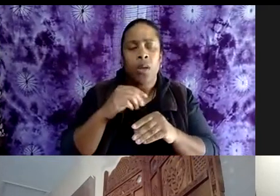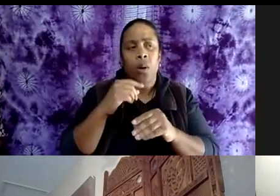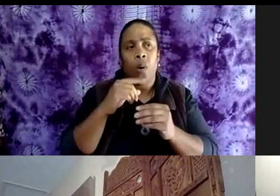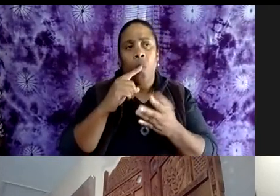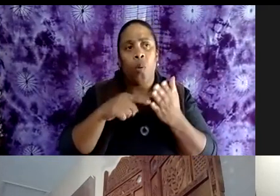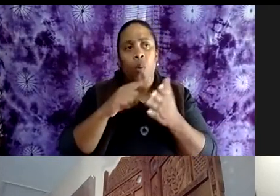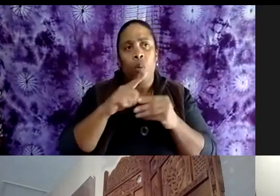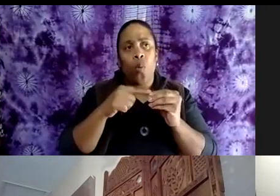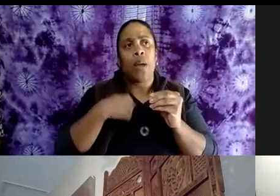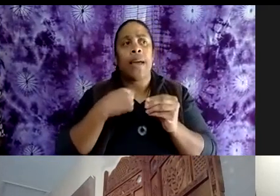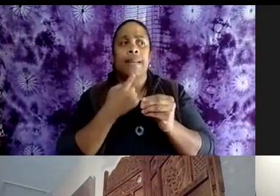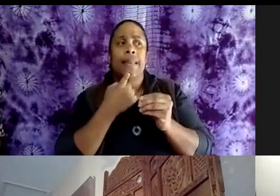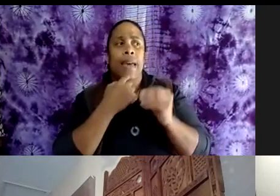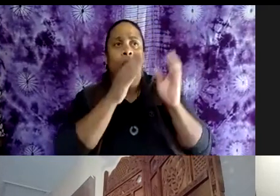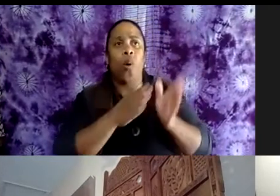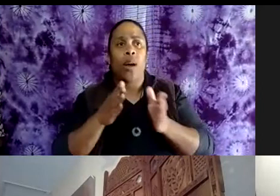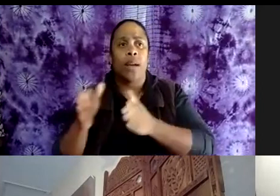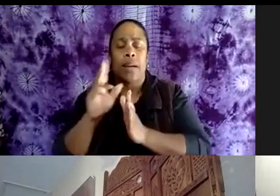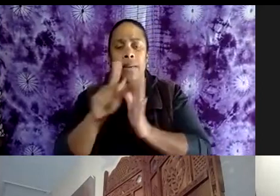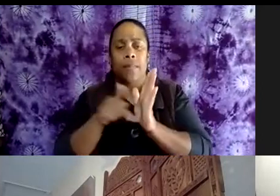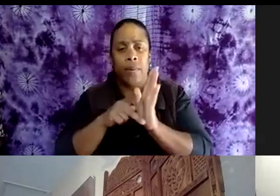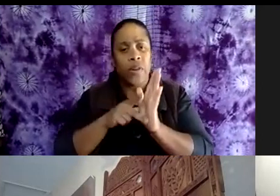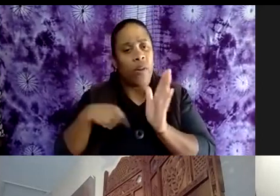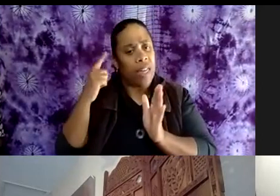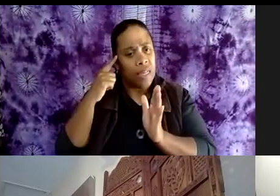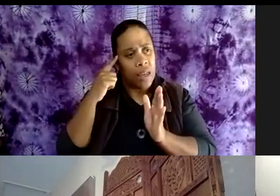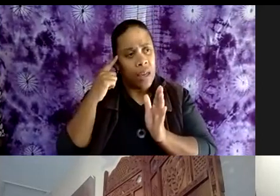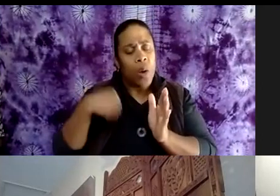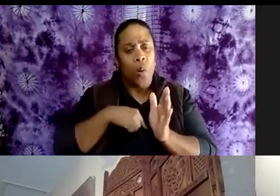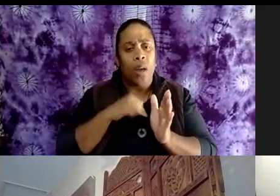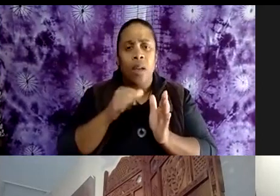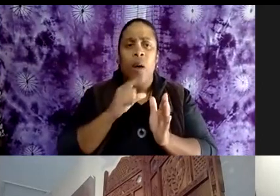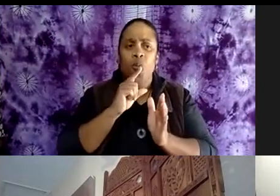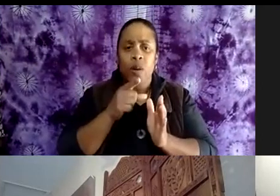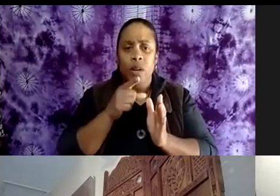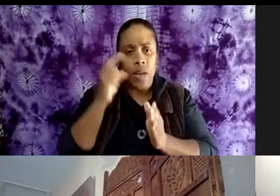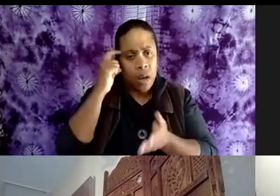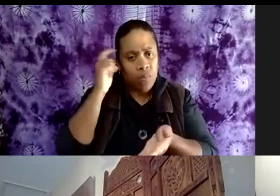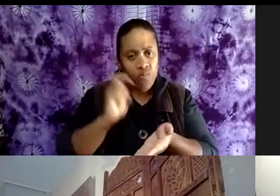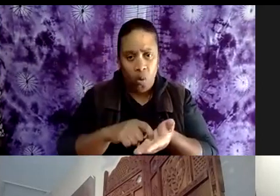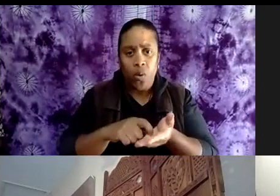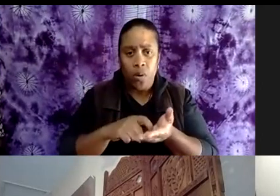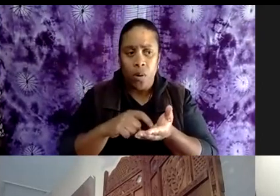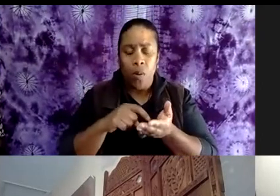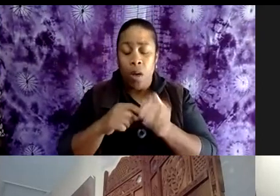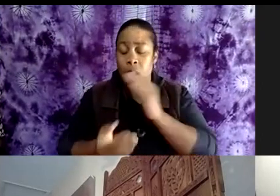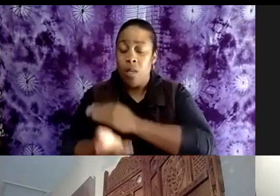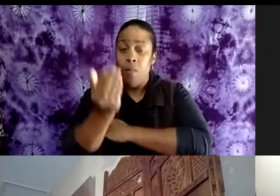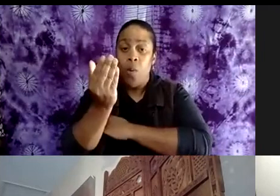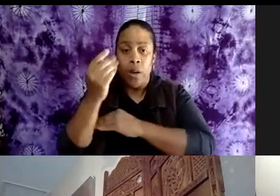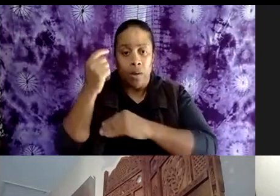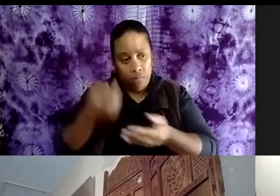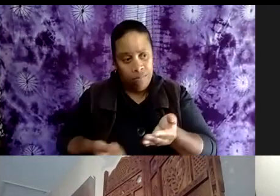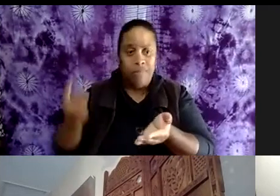principle, is that I think we're not really noticing that when we get up in the morning, there's already an